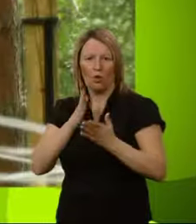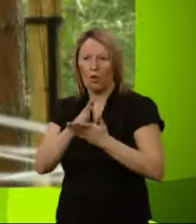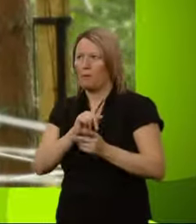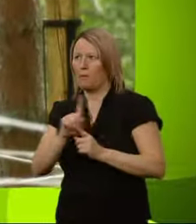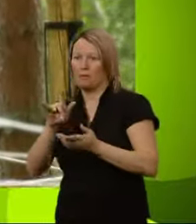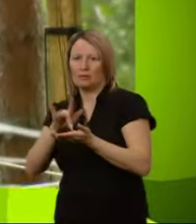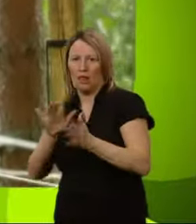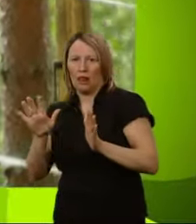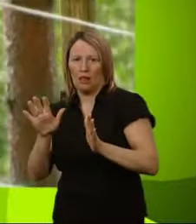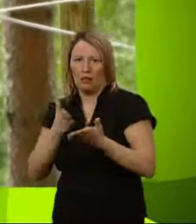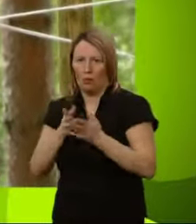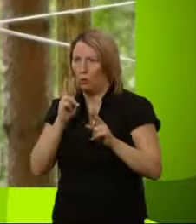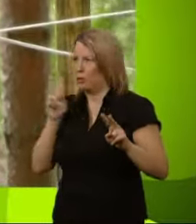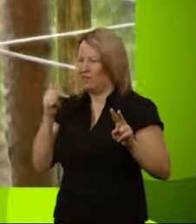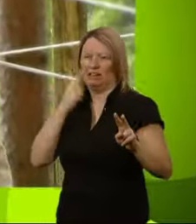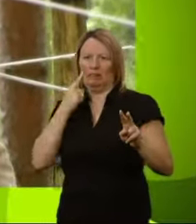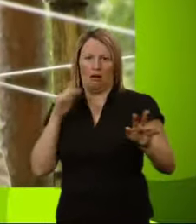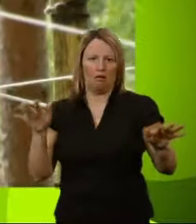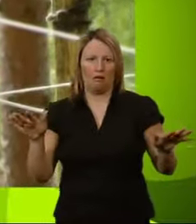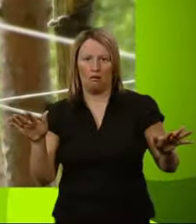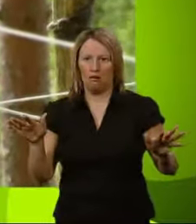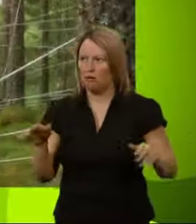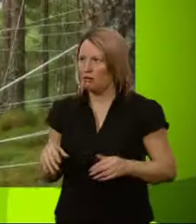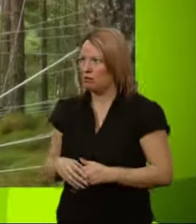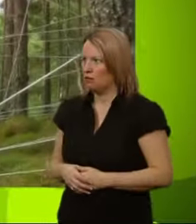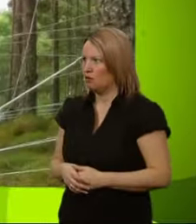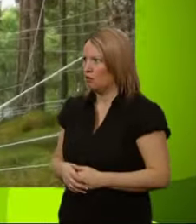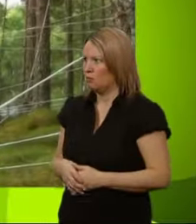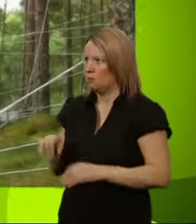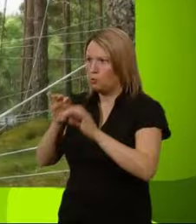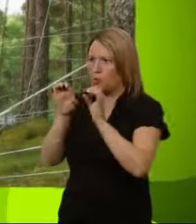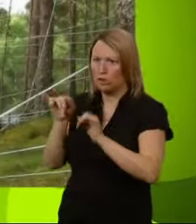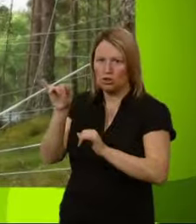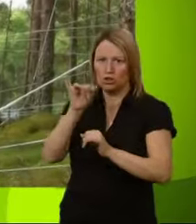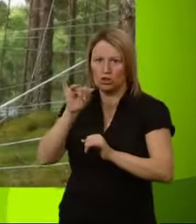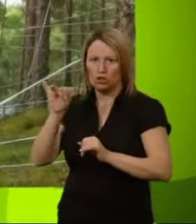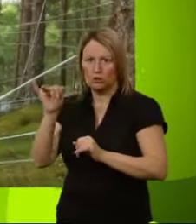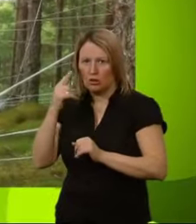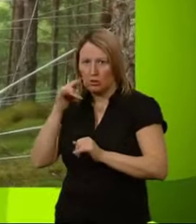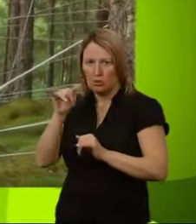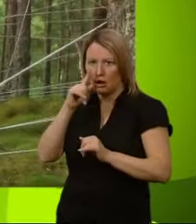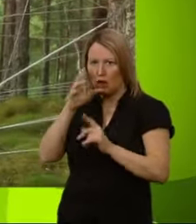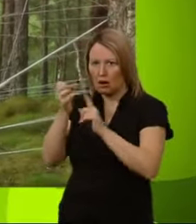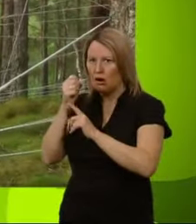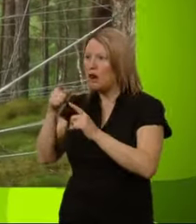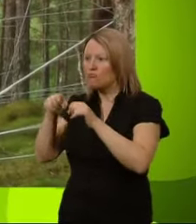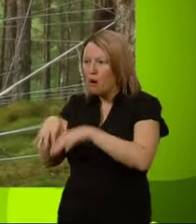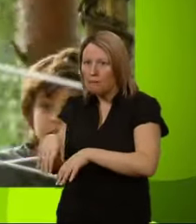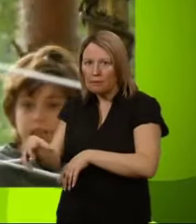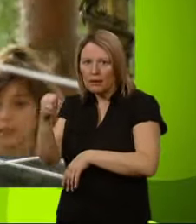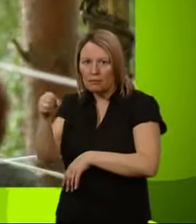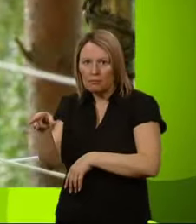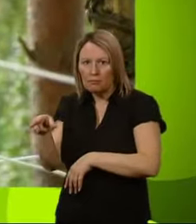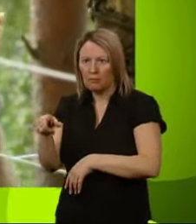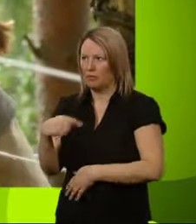From this view, it looks the easiest option. Which ring are you going to go for? Do you think you might be able to go for the one Tyrell dropped? Or yeah.